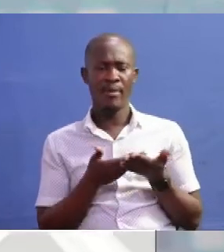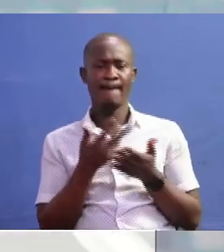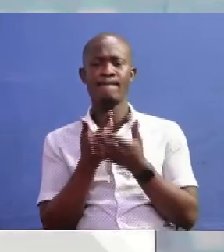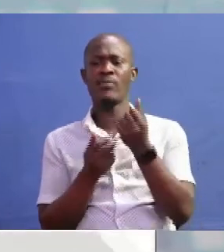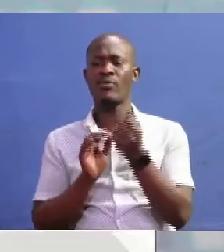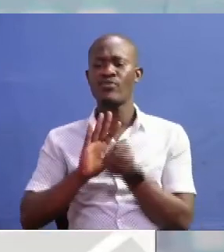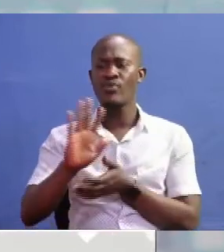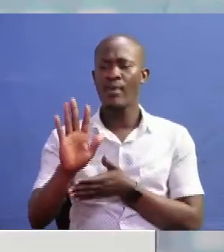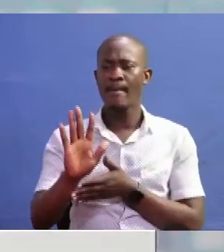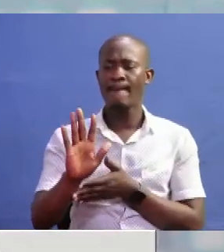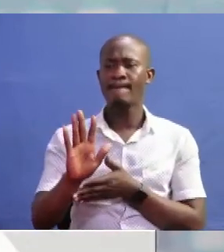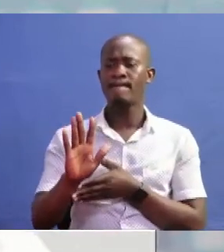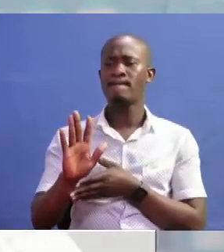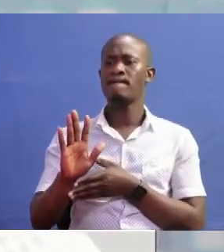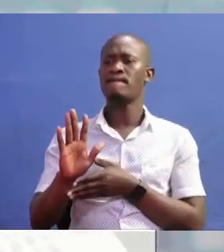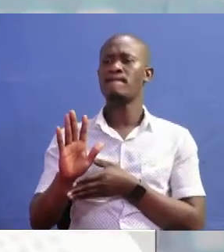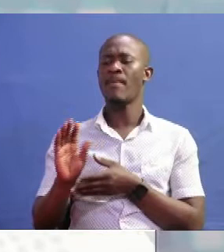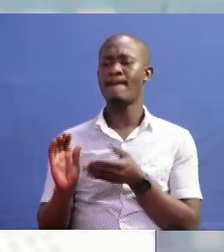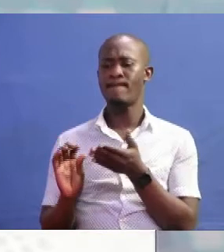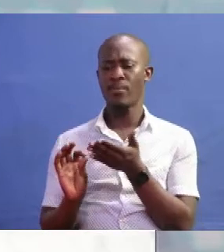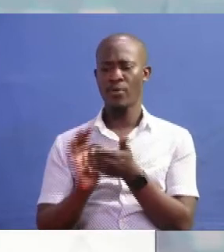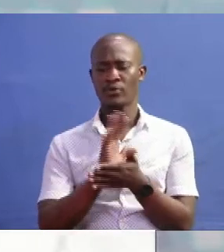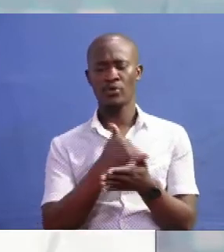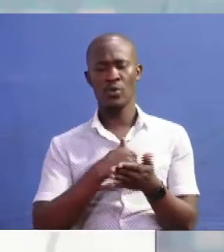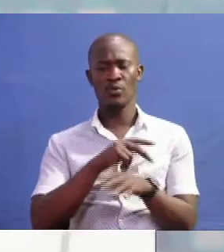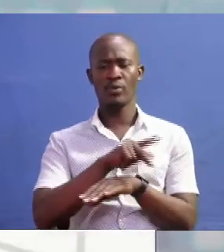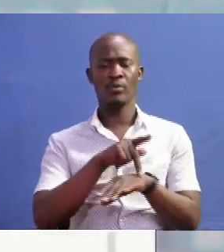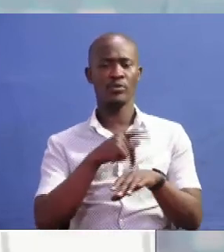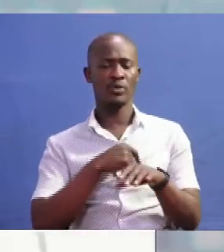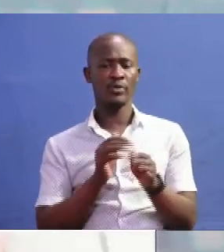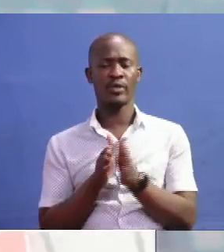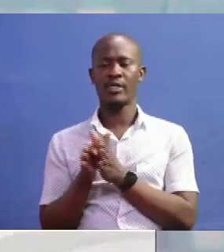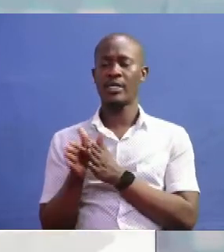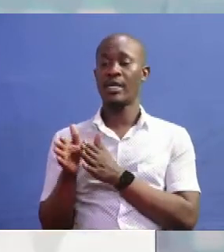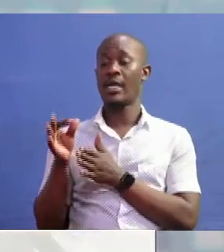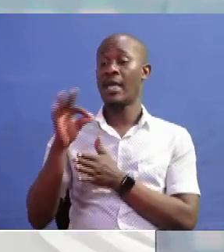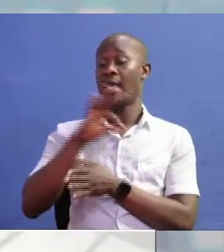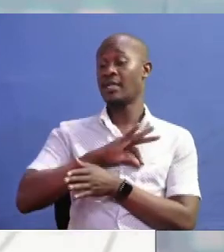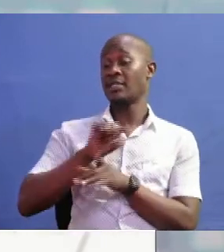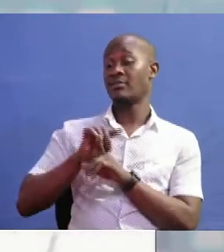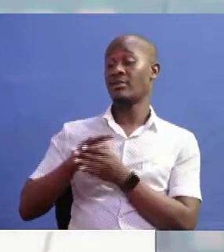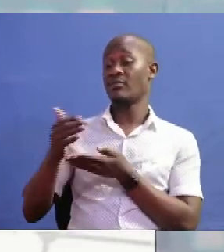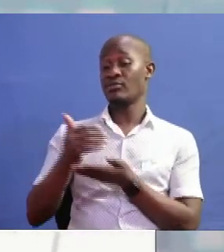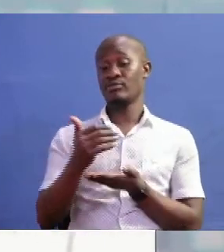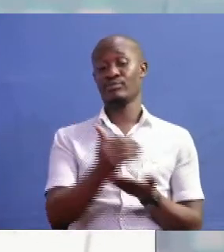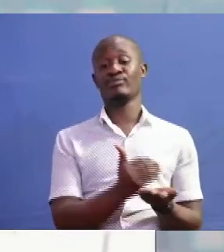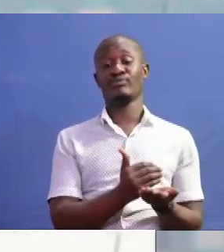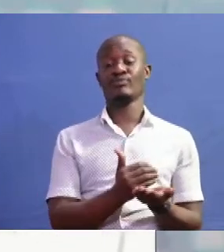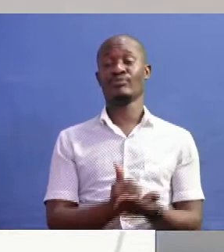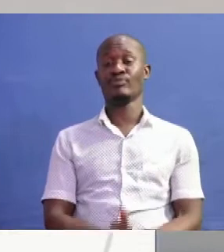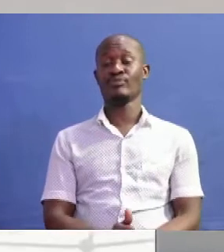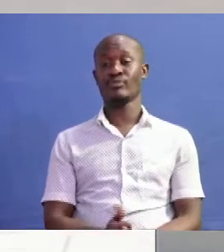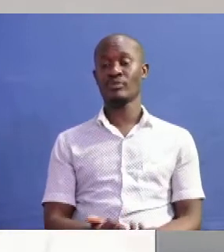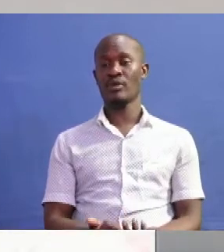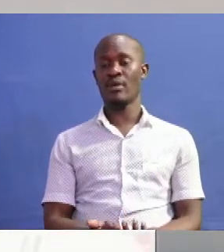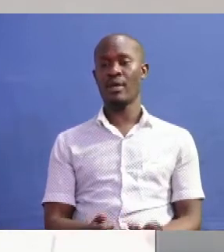your initial capital or even your initial principal, and also the interest that you have been earning will also compound. Now, could